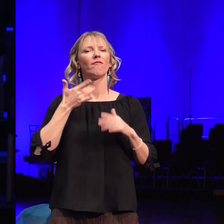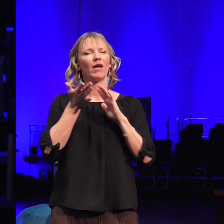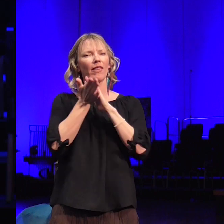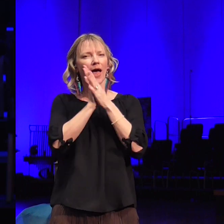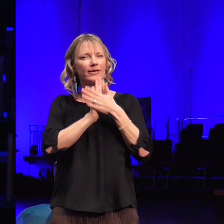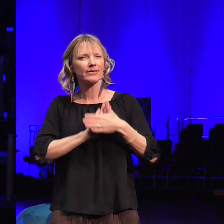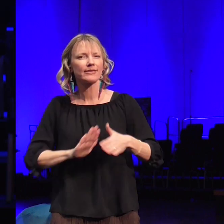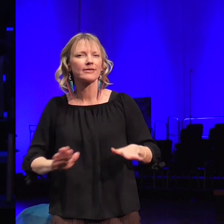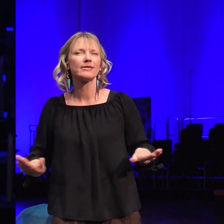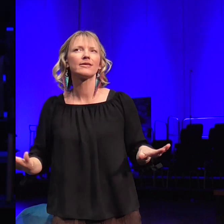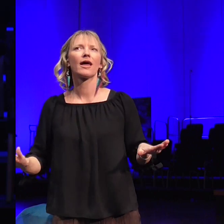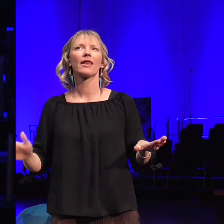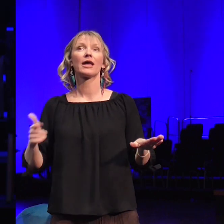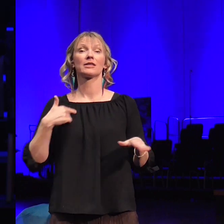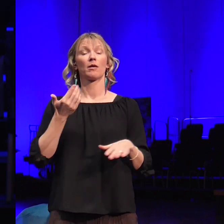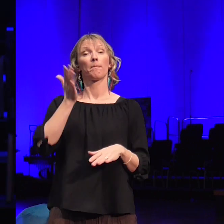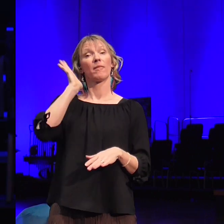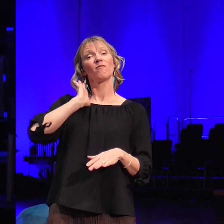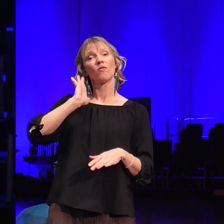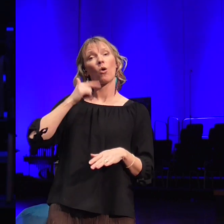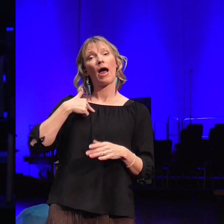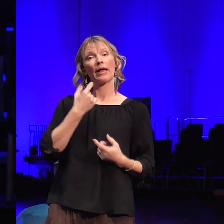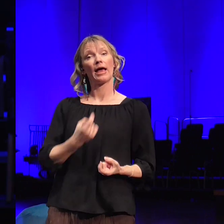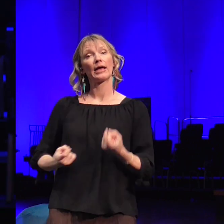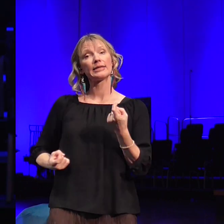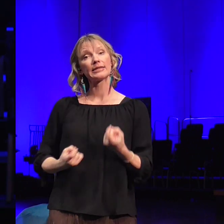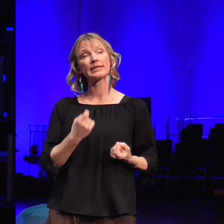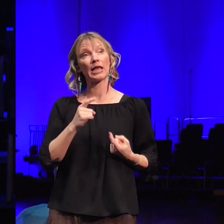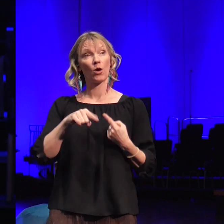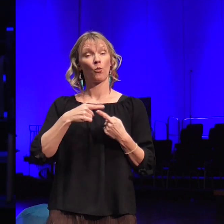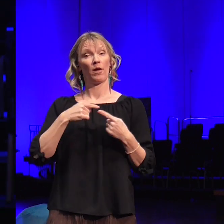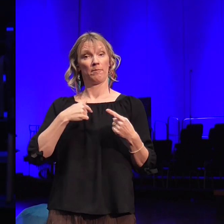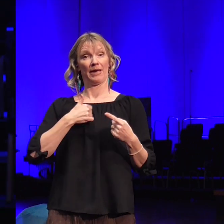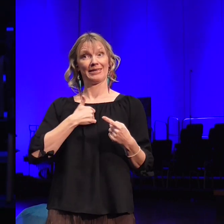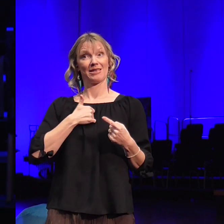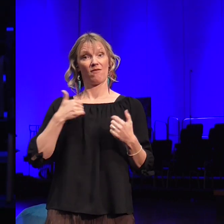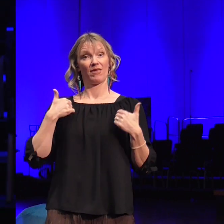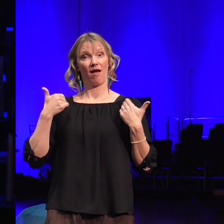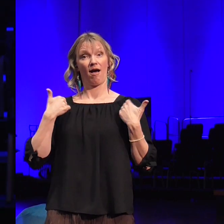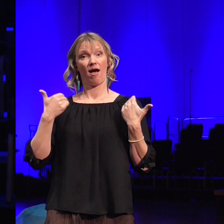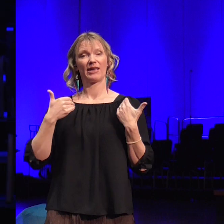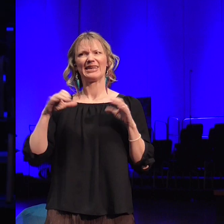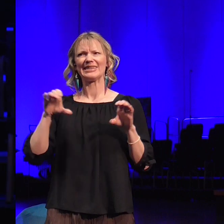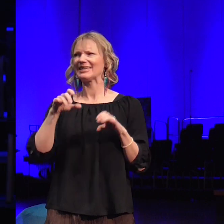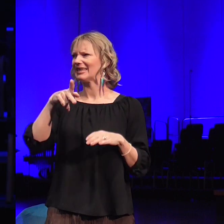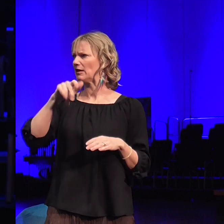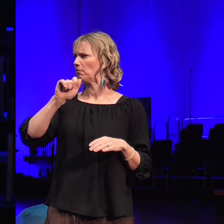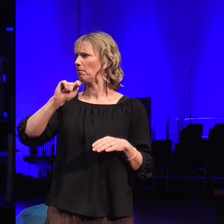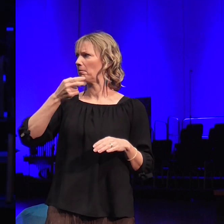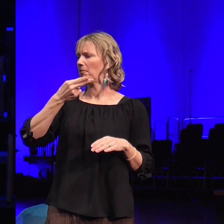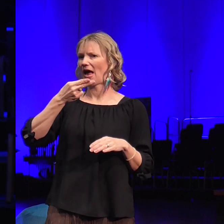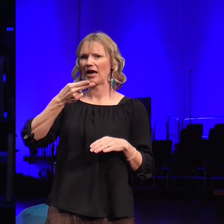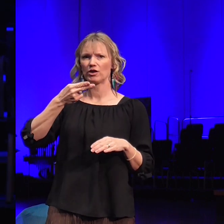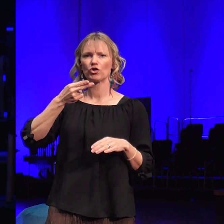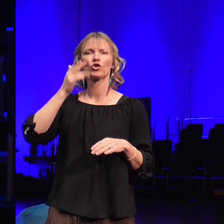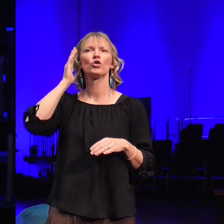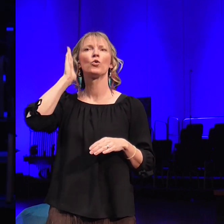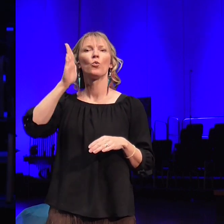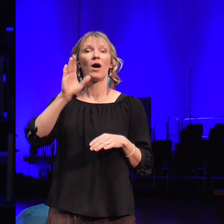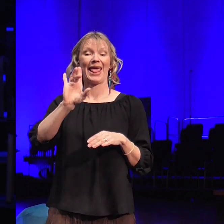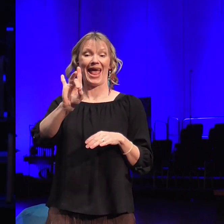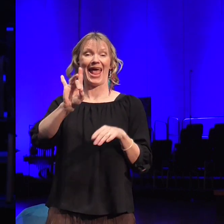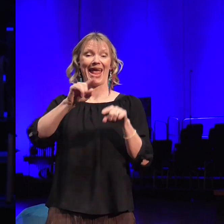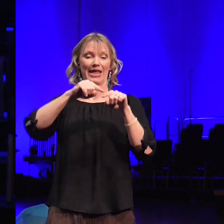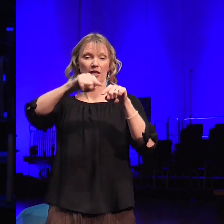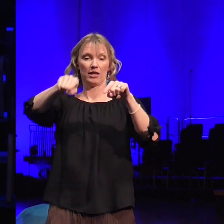water. I used to ice skate, and in ice skating when I was young, we did patch, which is they put a figure 8 on the ice,